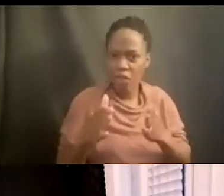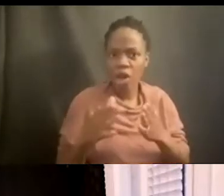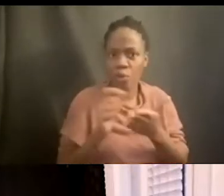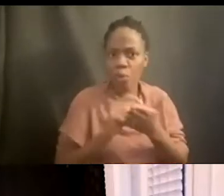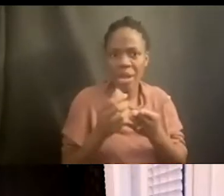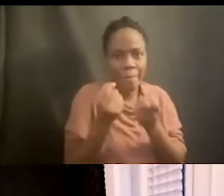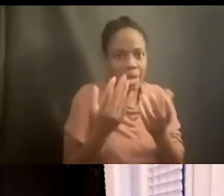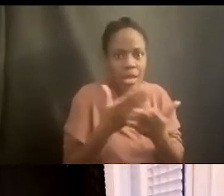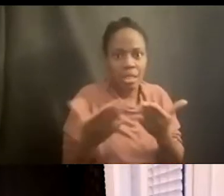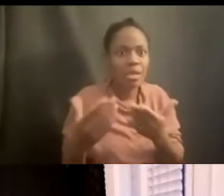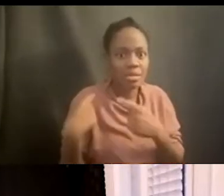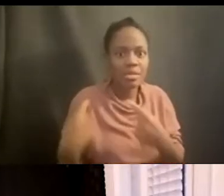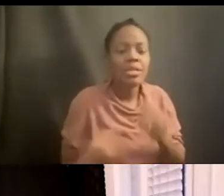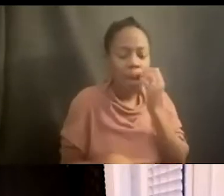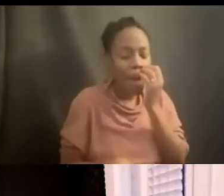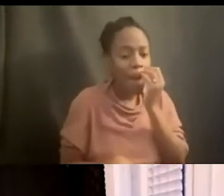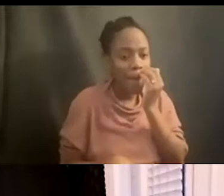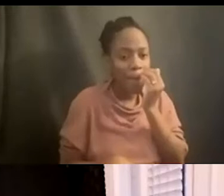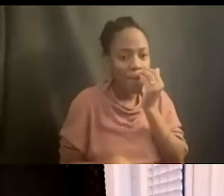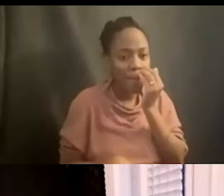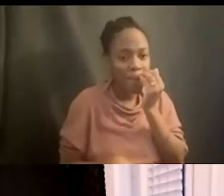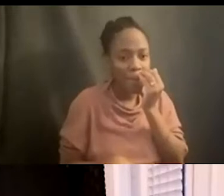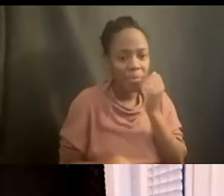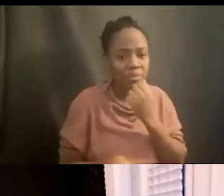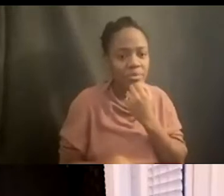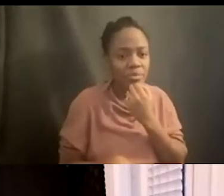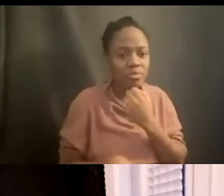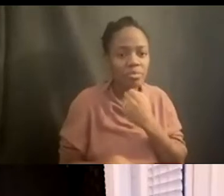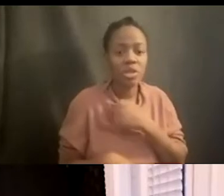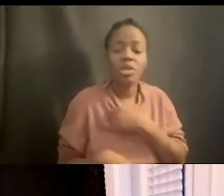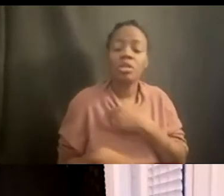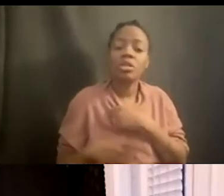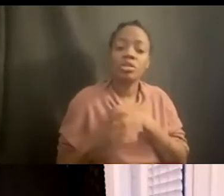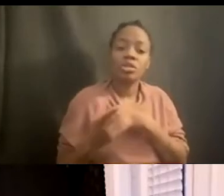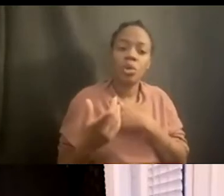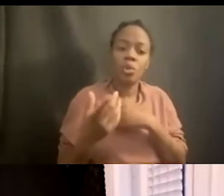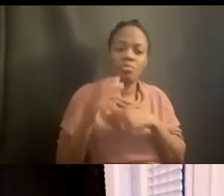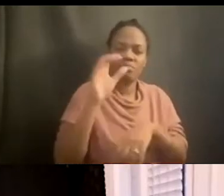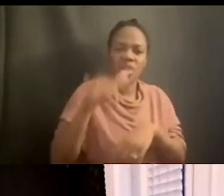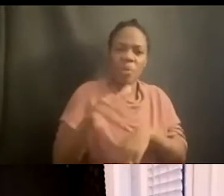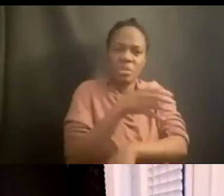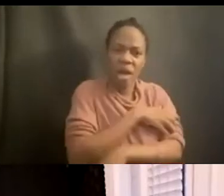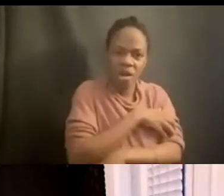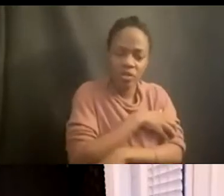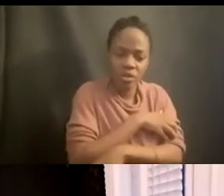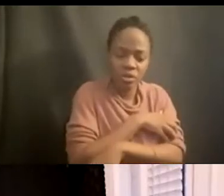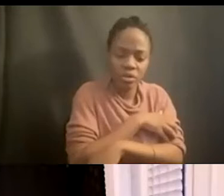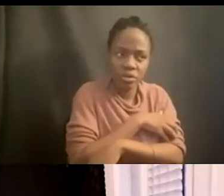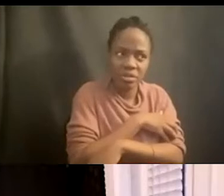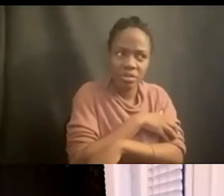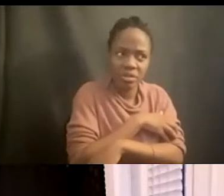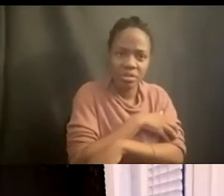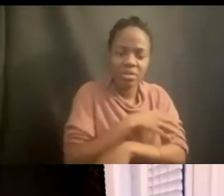was the first for me of really, or at least really so powerfully stating it in a way that's never left me, that kept